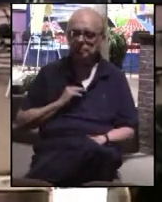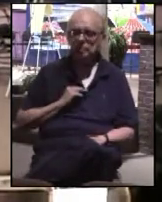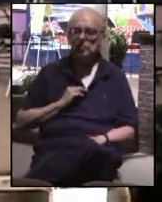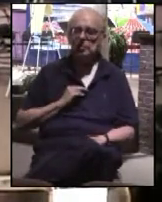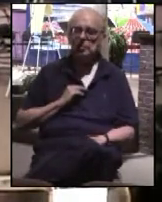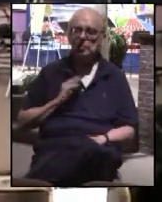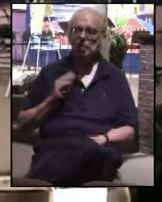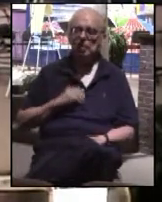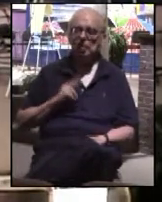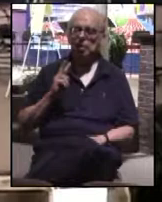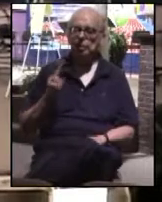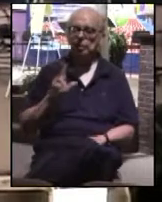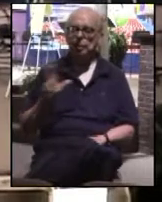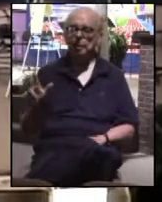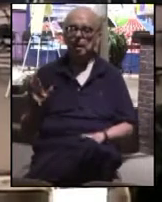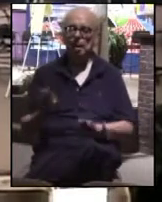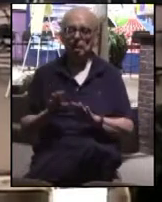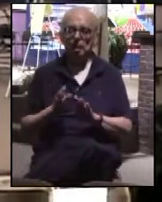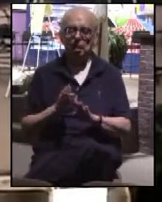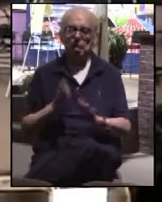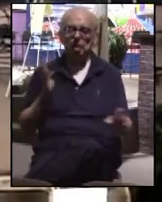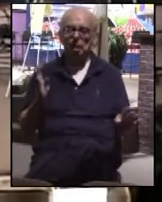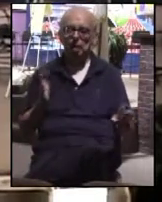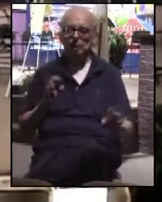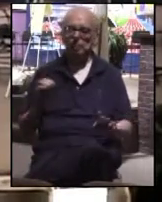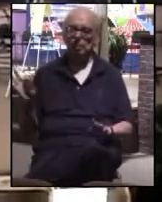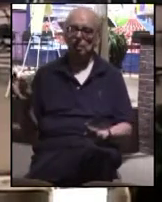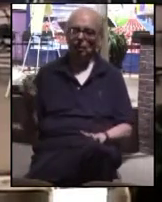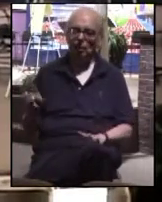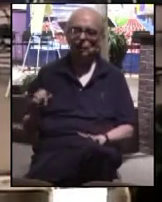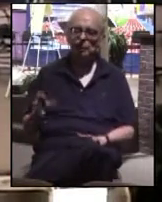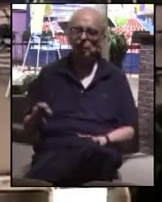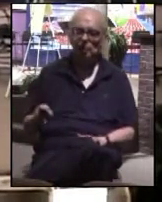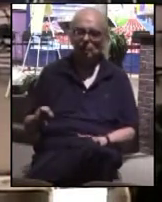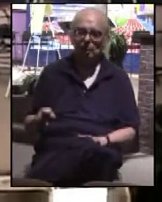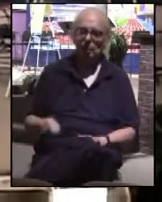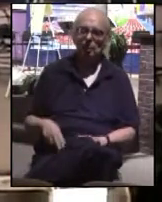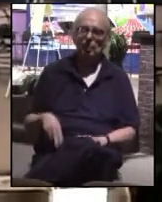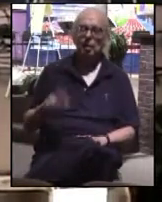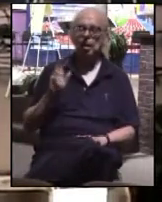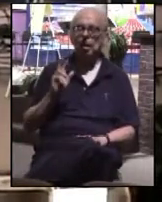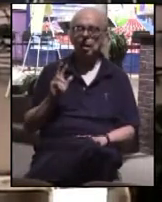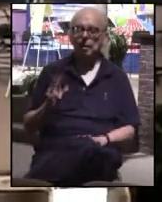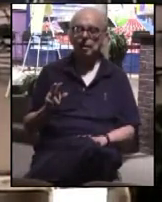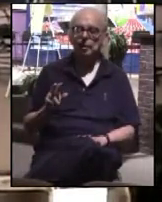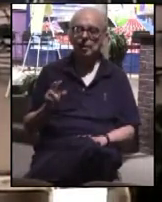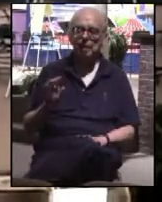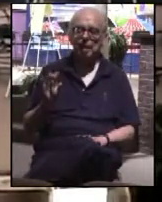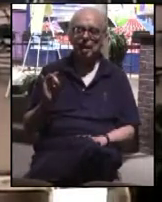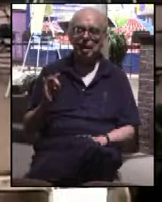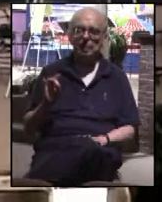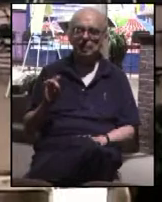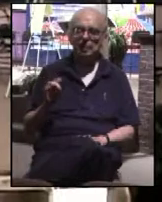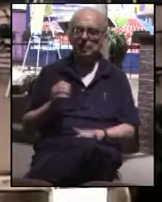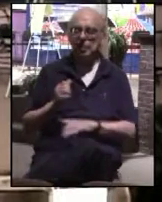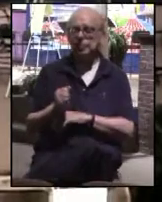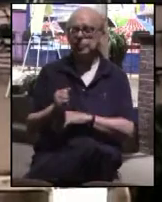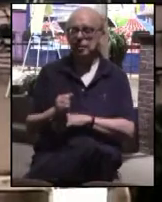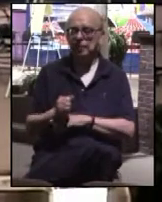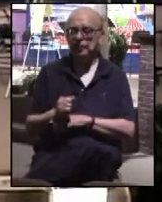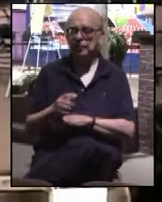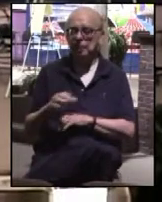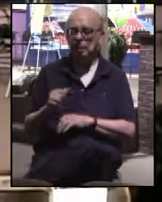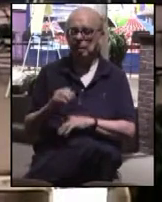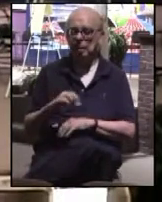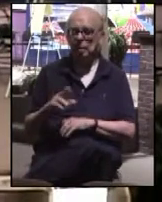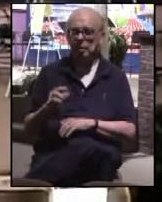three lines open and you've got 38 self-checkouts well if i wanted to do a